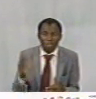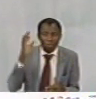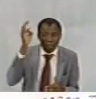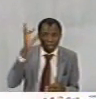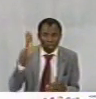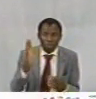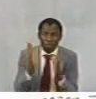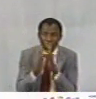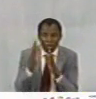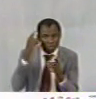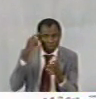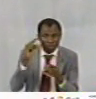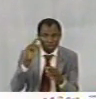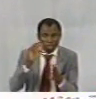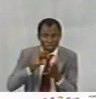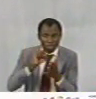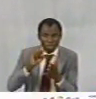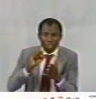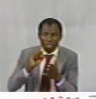anyway, the next day,